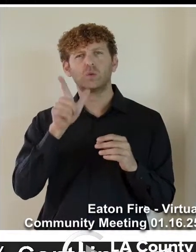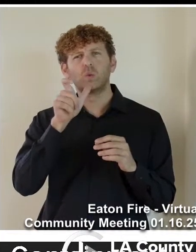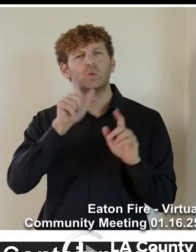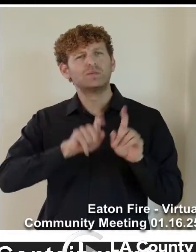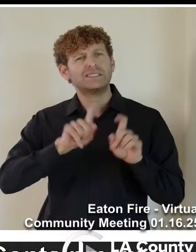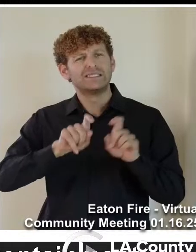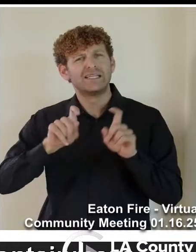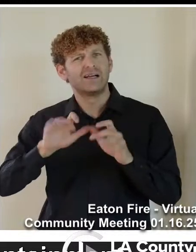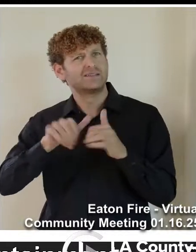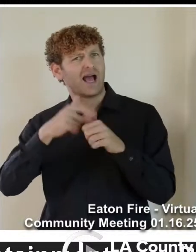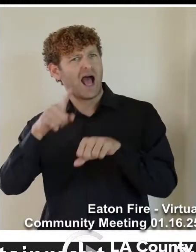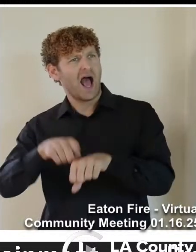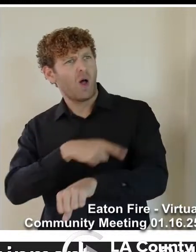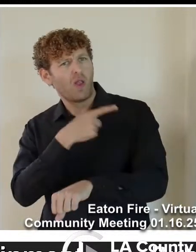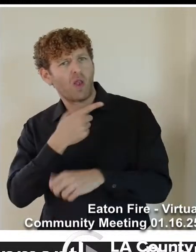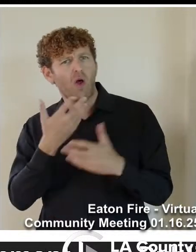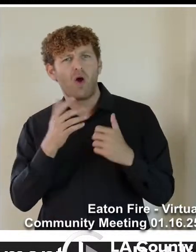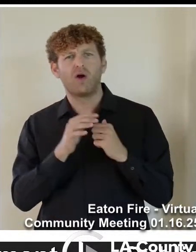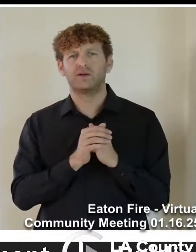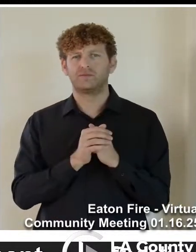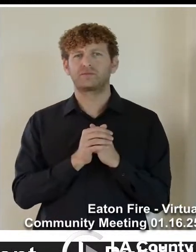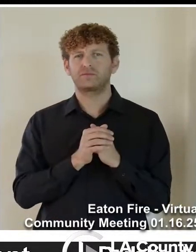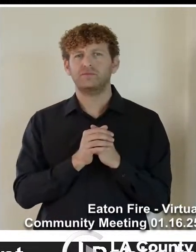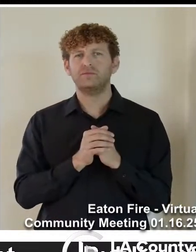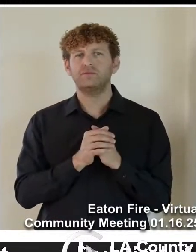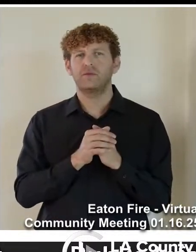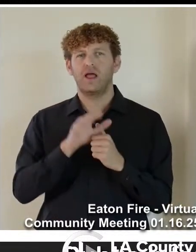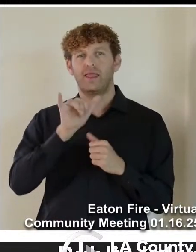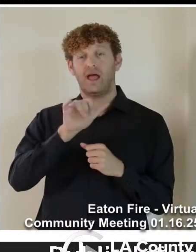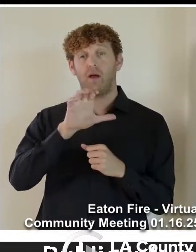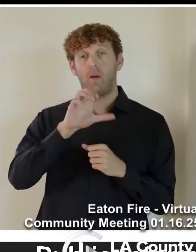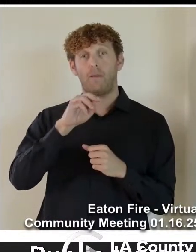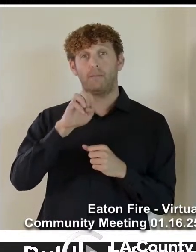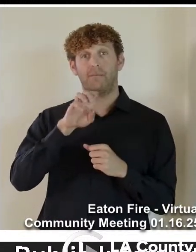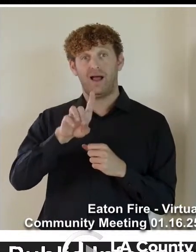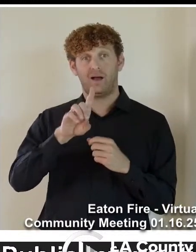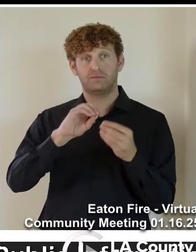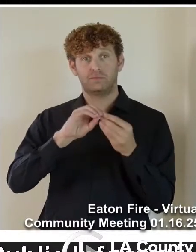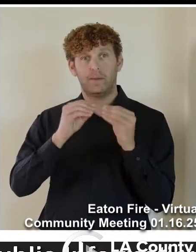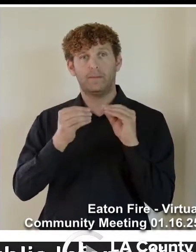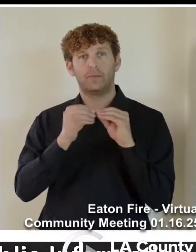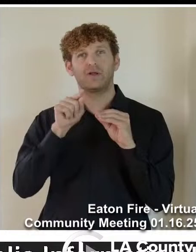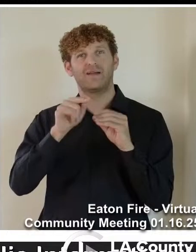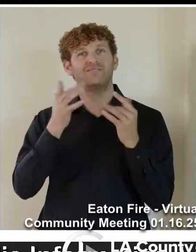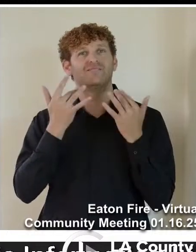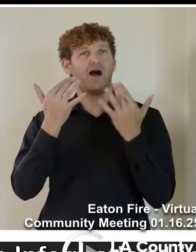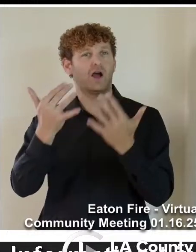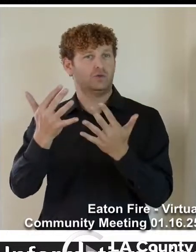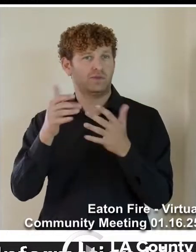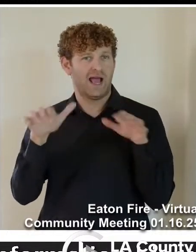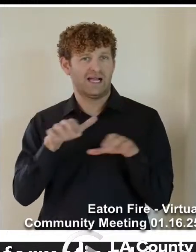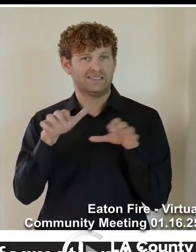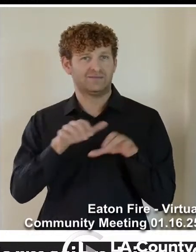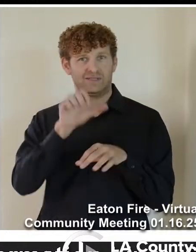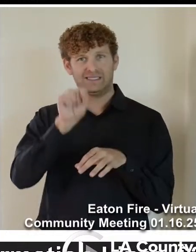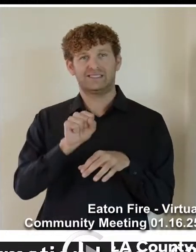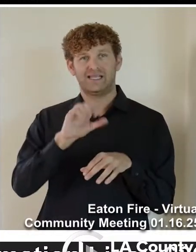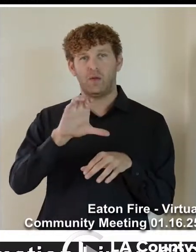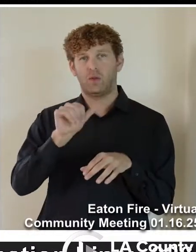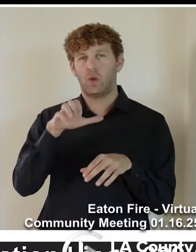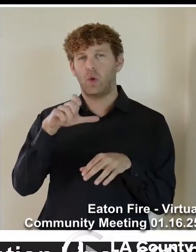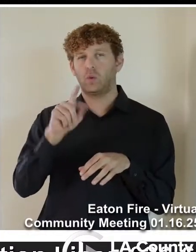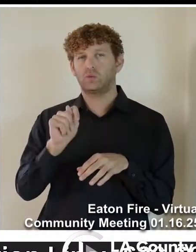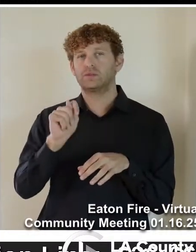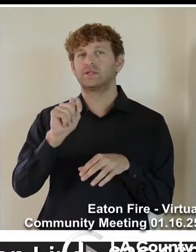So those compounds are reflective of structural fire activities. They again fall under the South Coast AQMD, the LA County